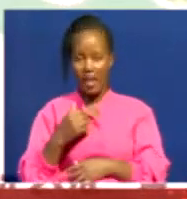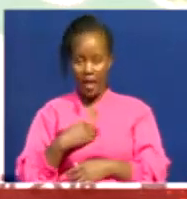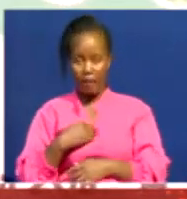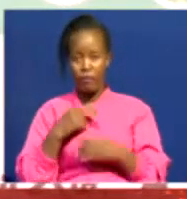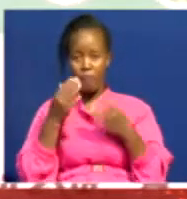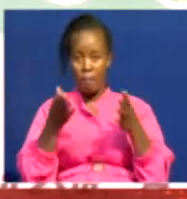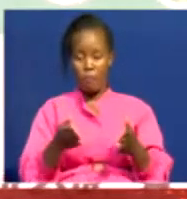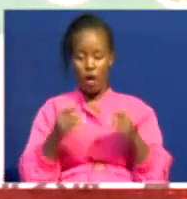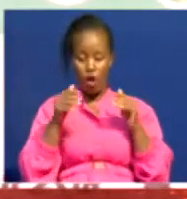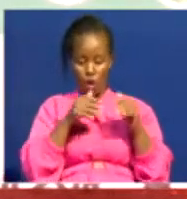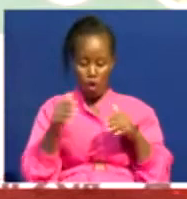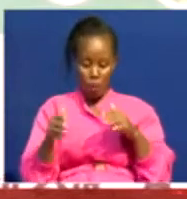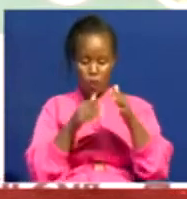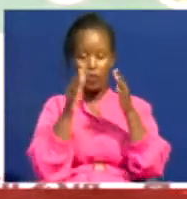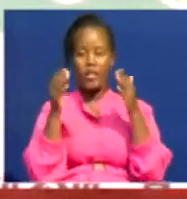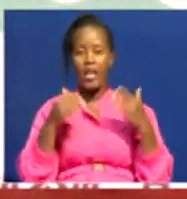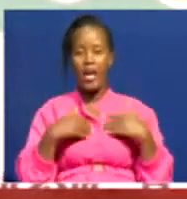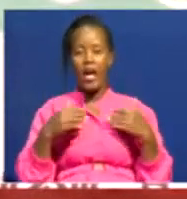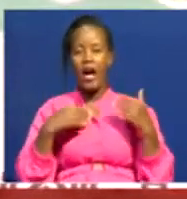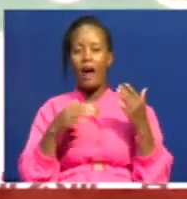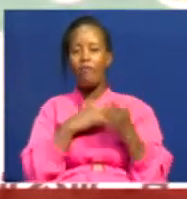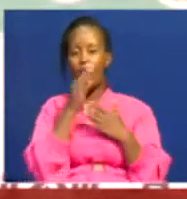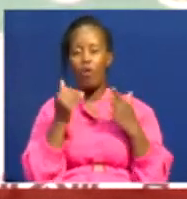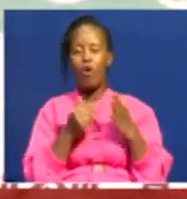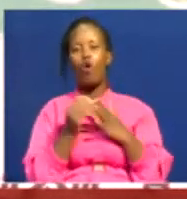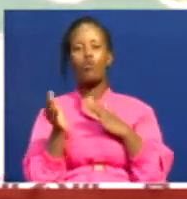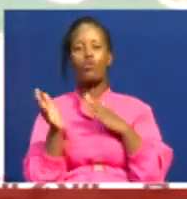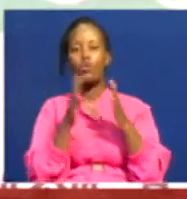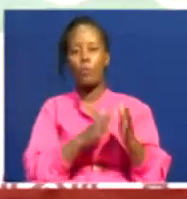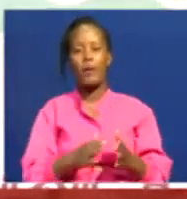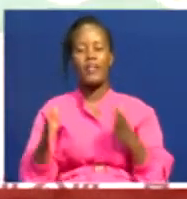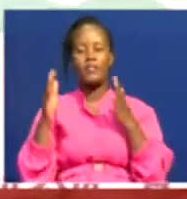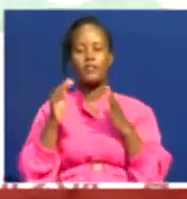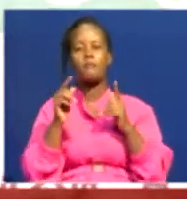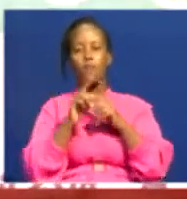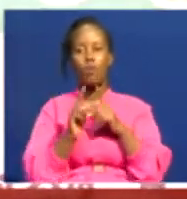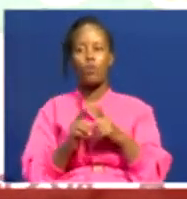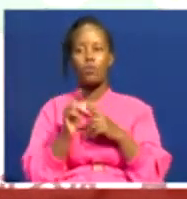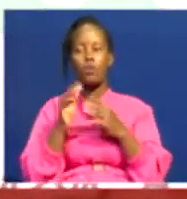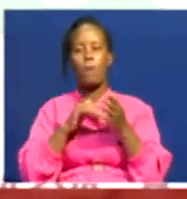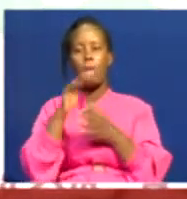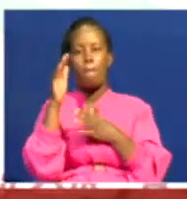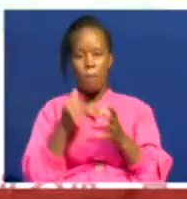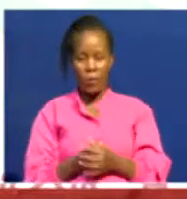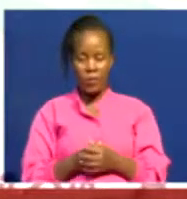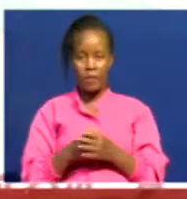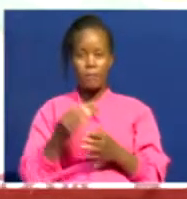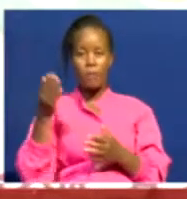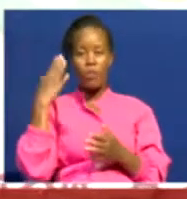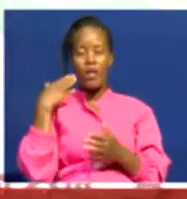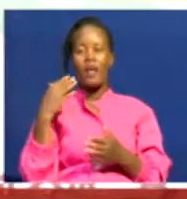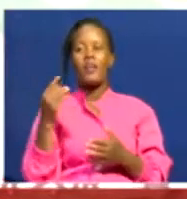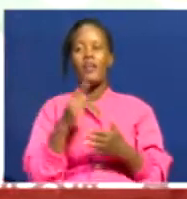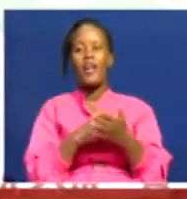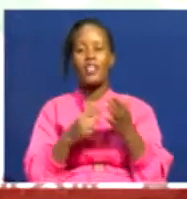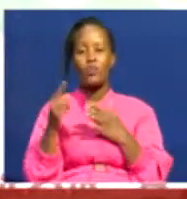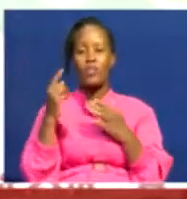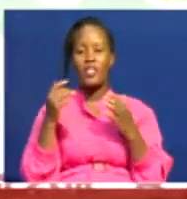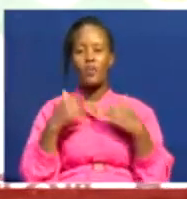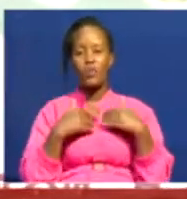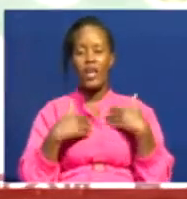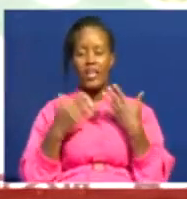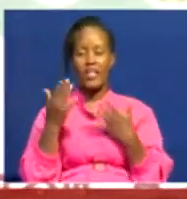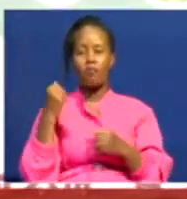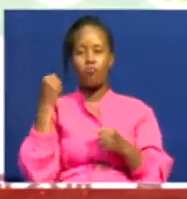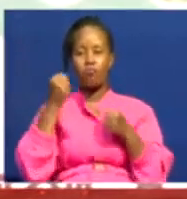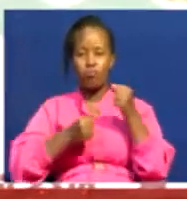the opportunity for them to consider us organizing better events. Last week, we had an event in Botswana, which was